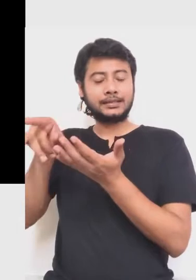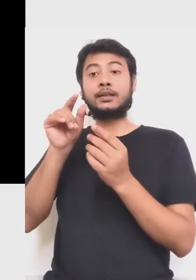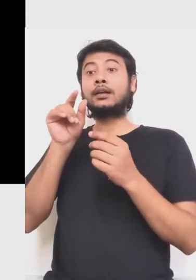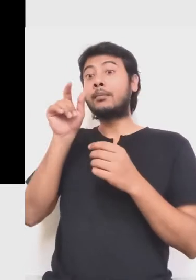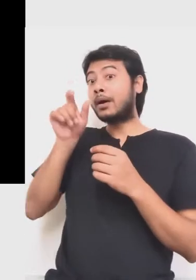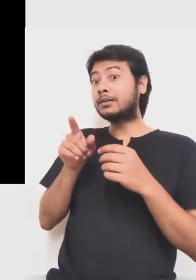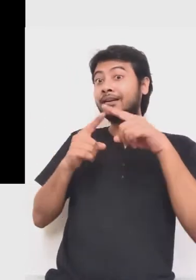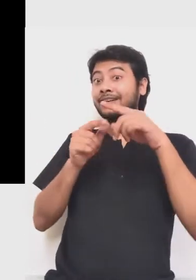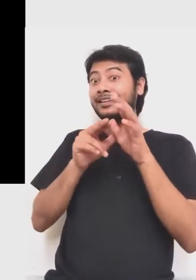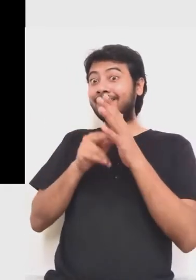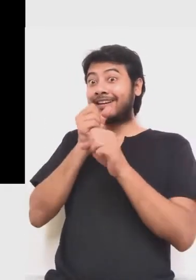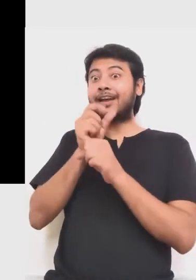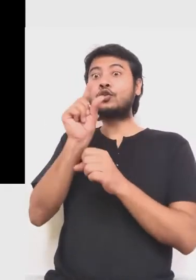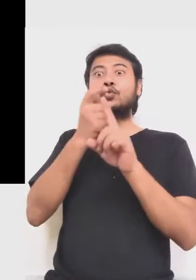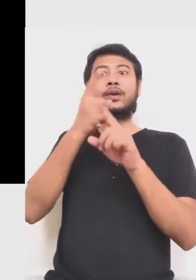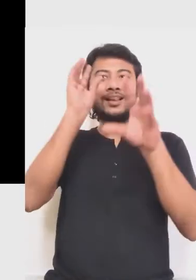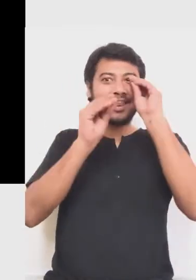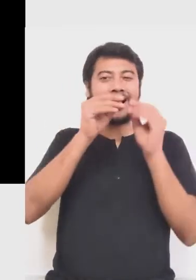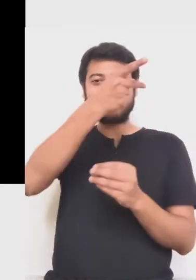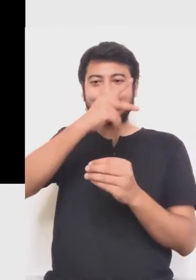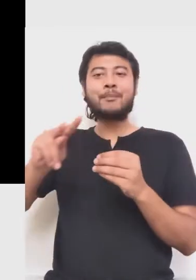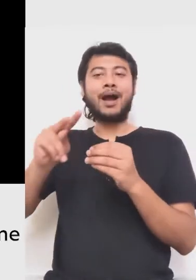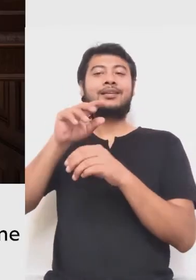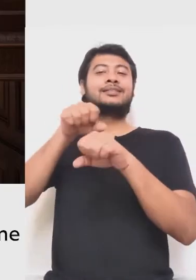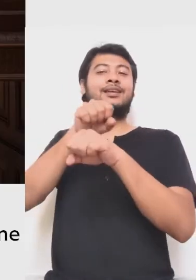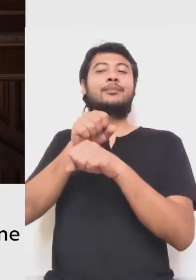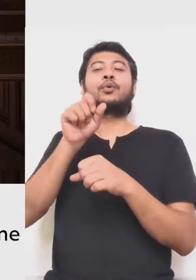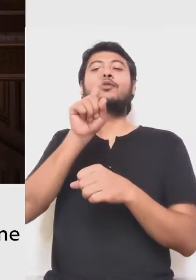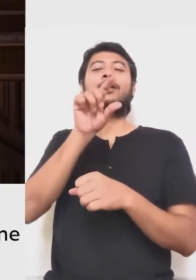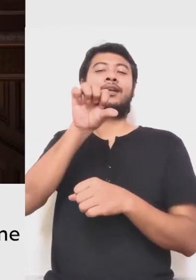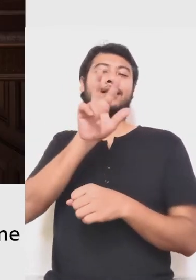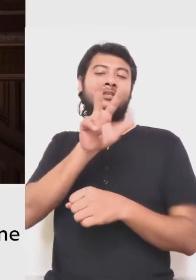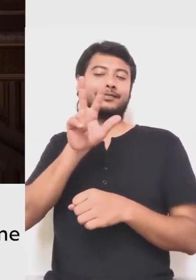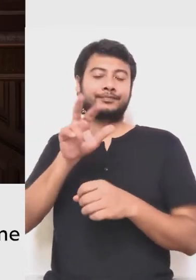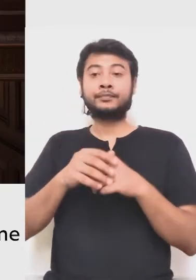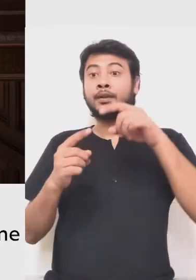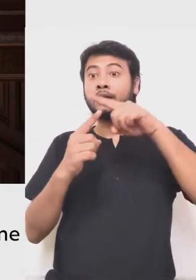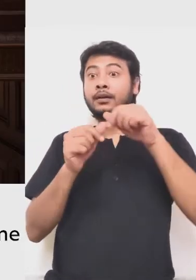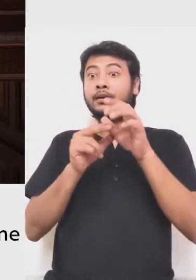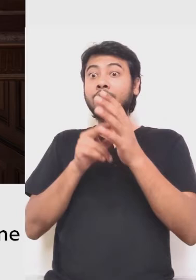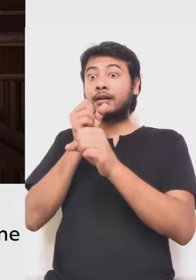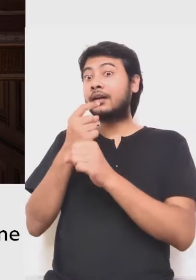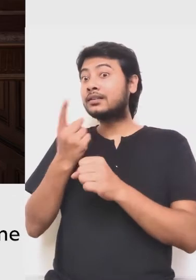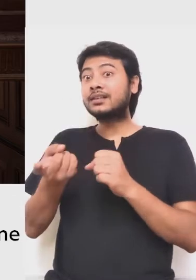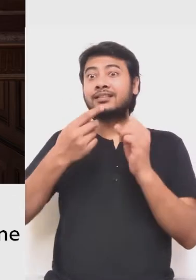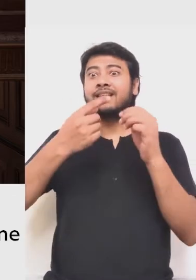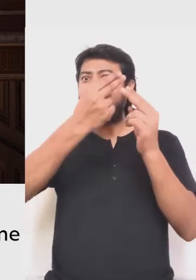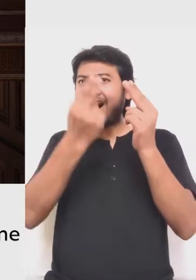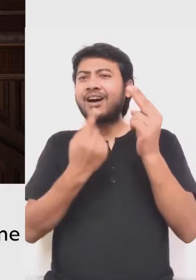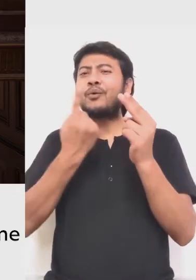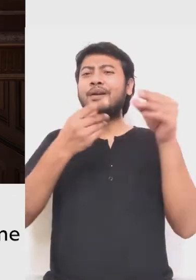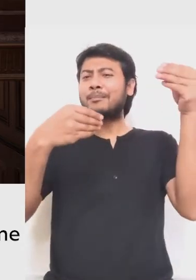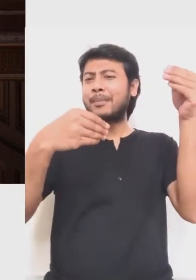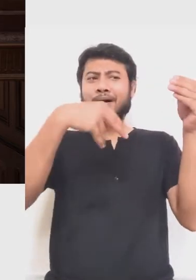his return from the UK in 1988. For Tang, the process of art making is as important as the